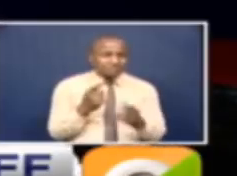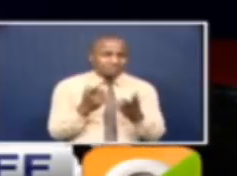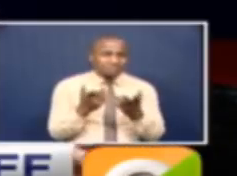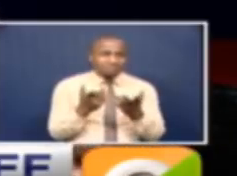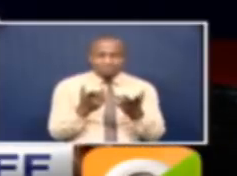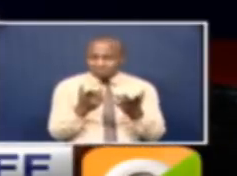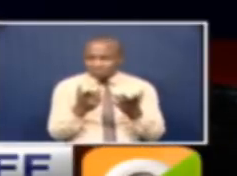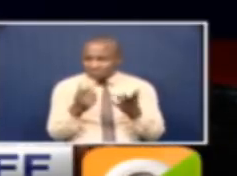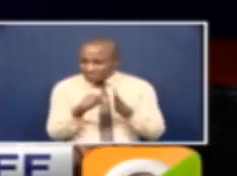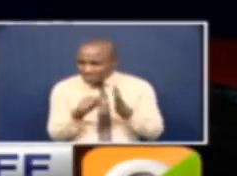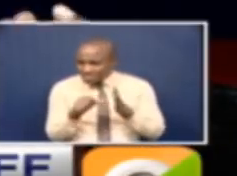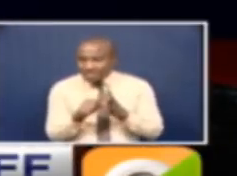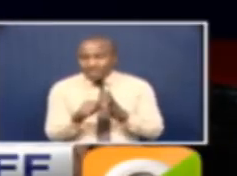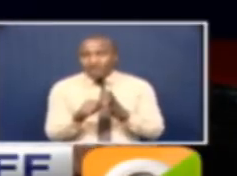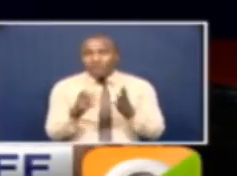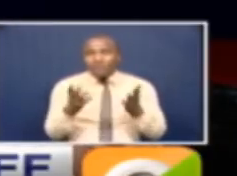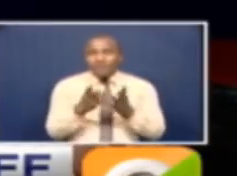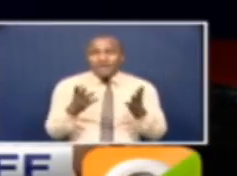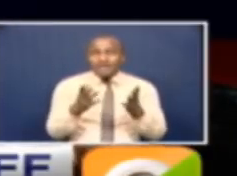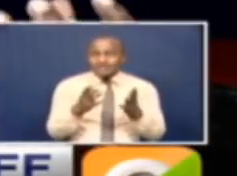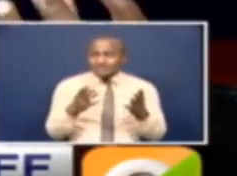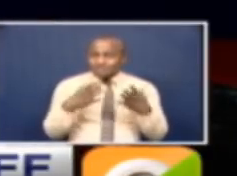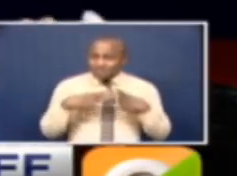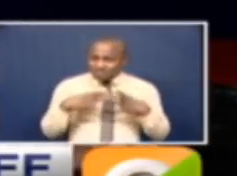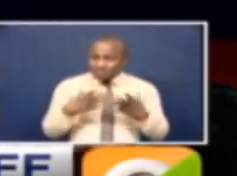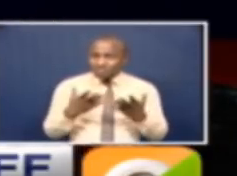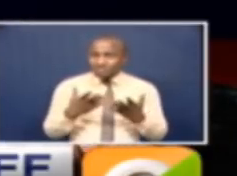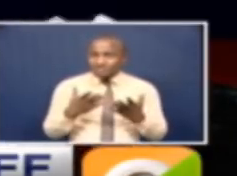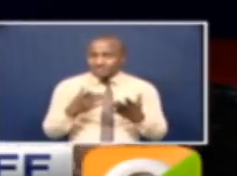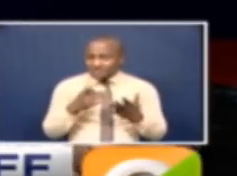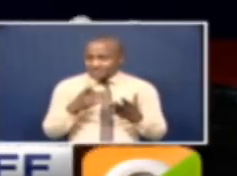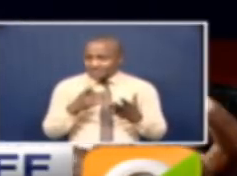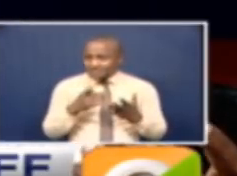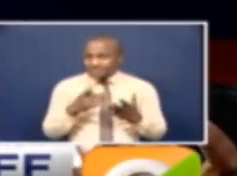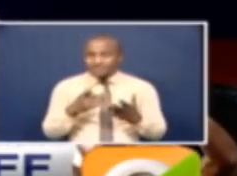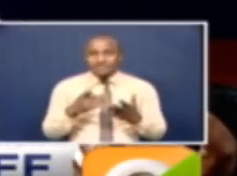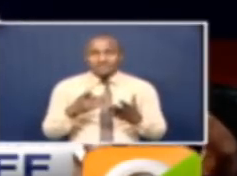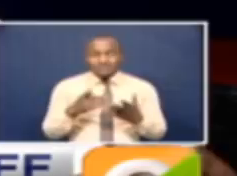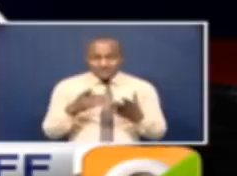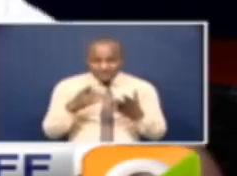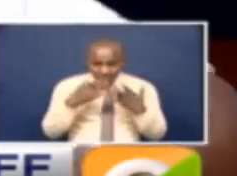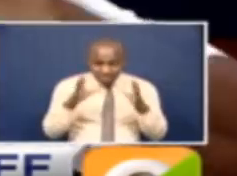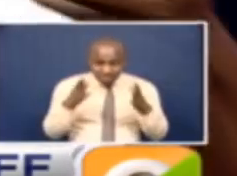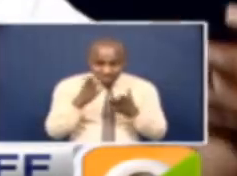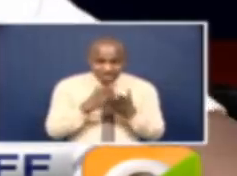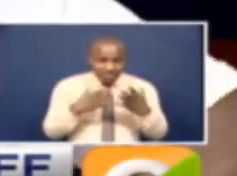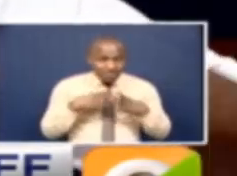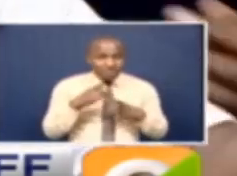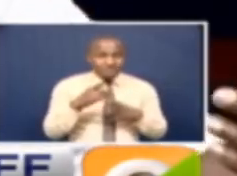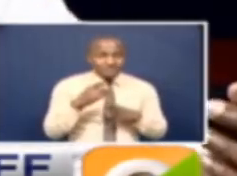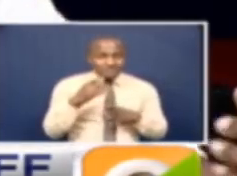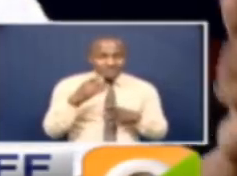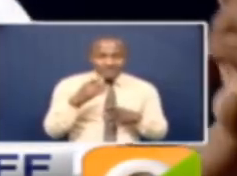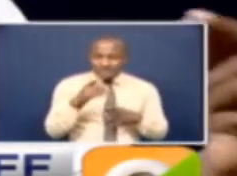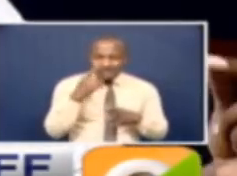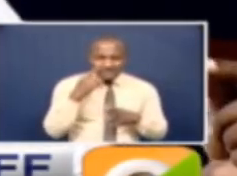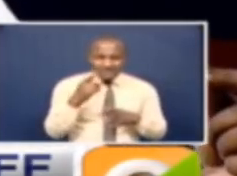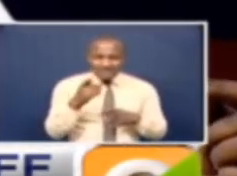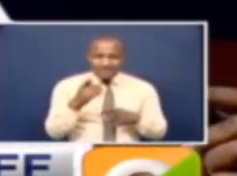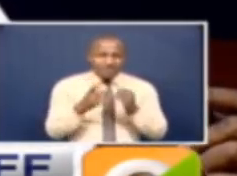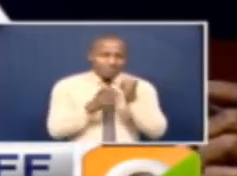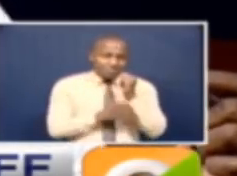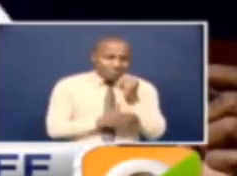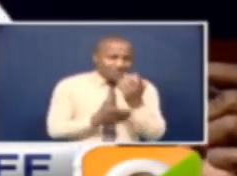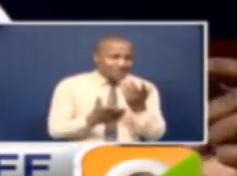whereby the citizens, I mean, that state looks at some of its citizens as being poor, backwards, and they only use